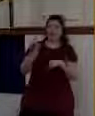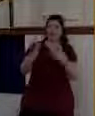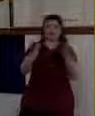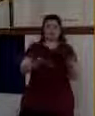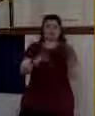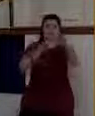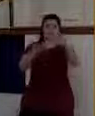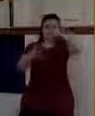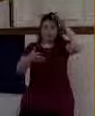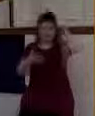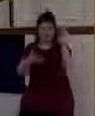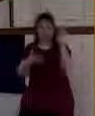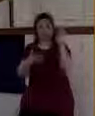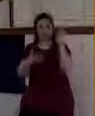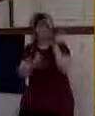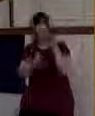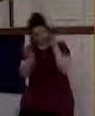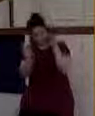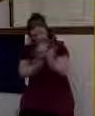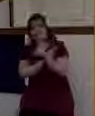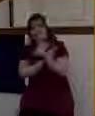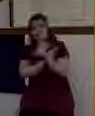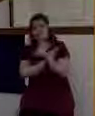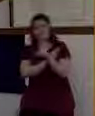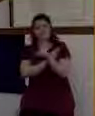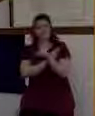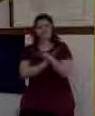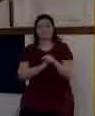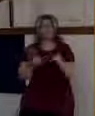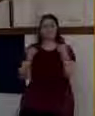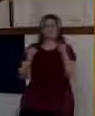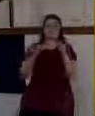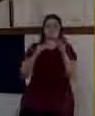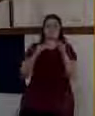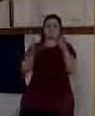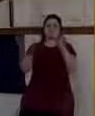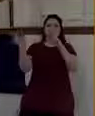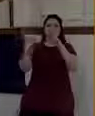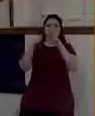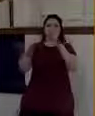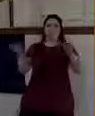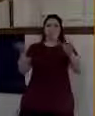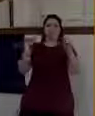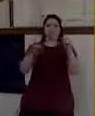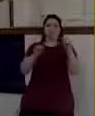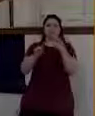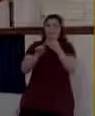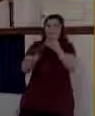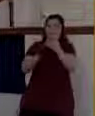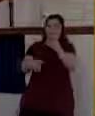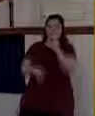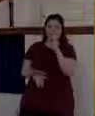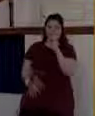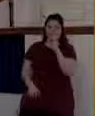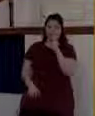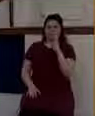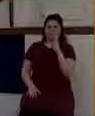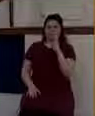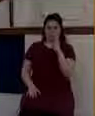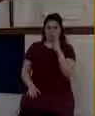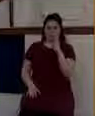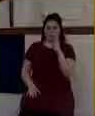him and slain him." Now here's a key phrase, "according to the word of the Lord, which he spake unto him." And we're beginning to